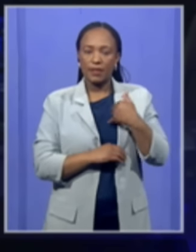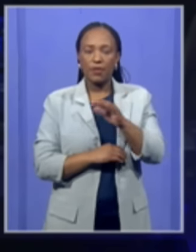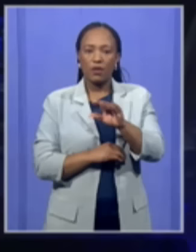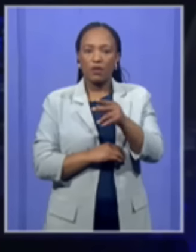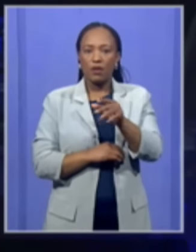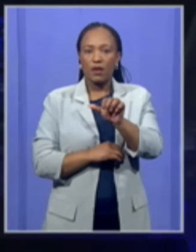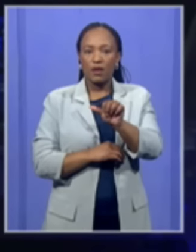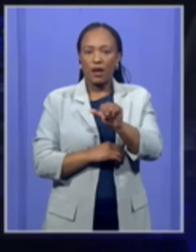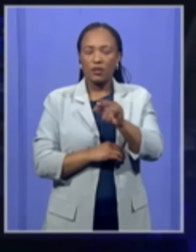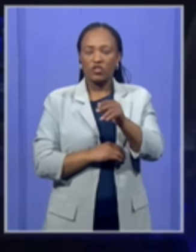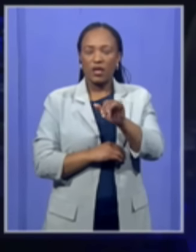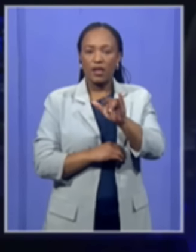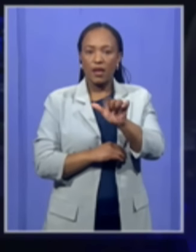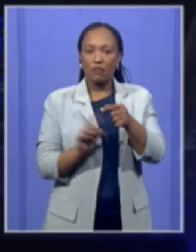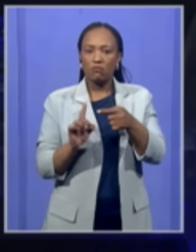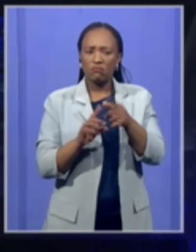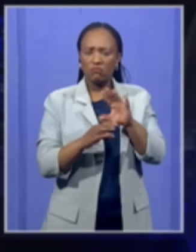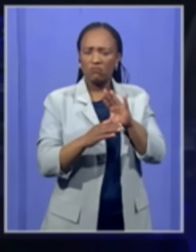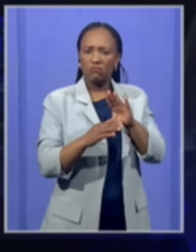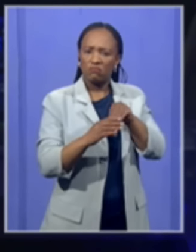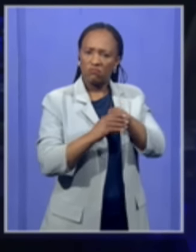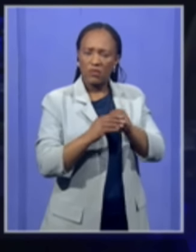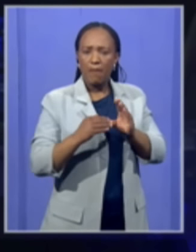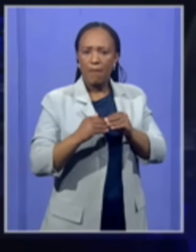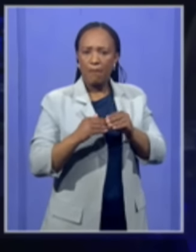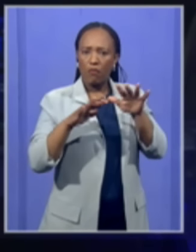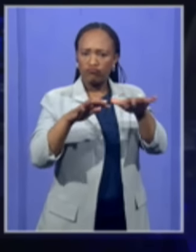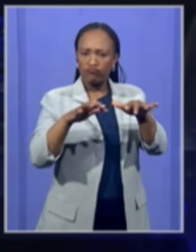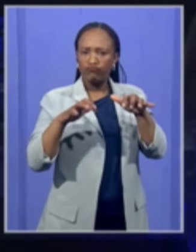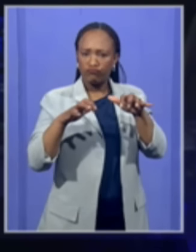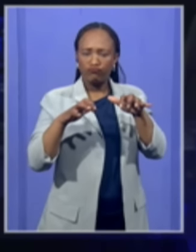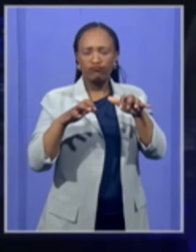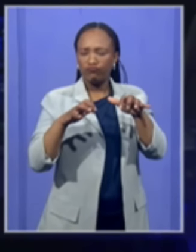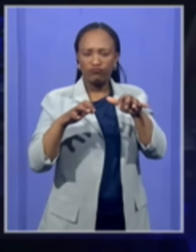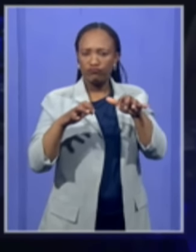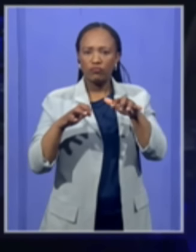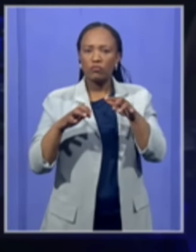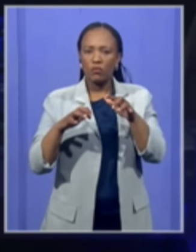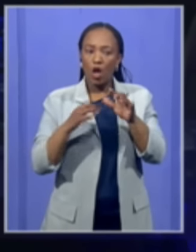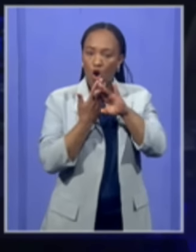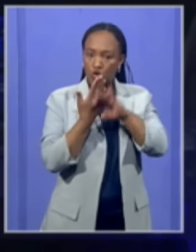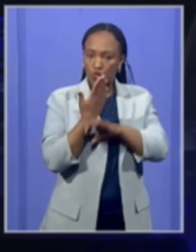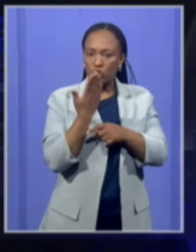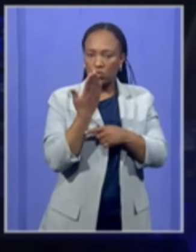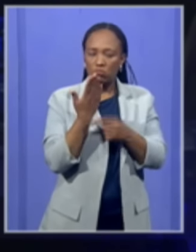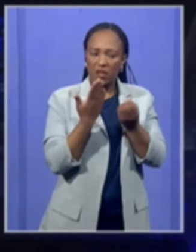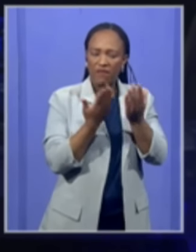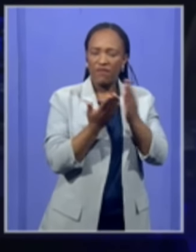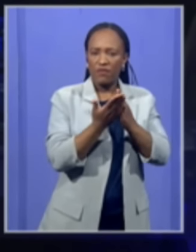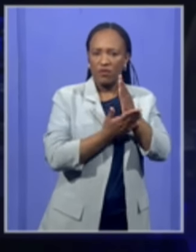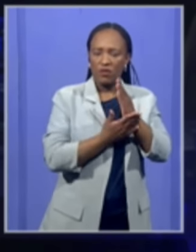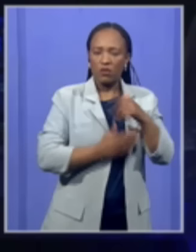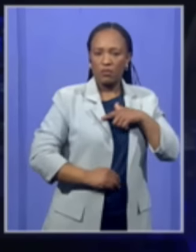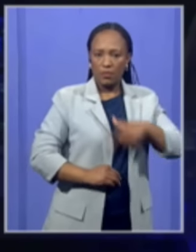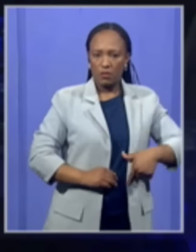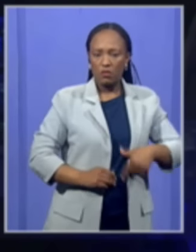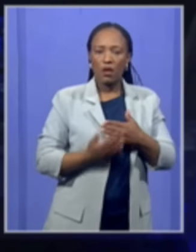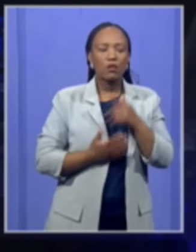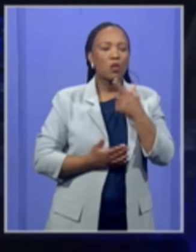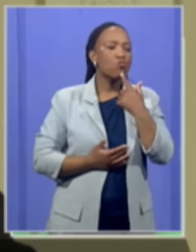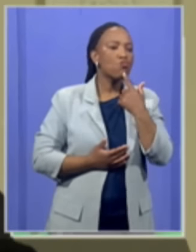kabinete empa molao wa motheo o fa mopresidente Cyril Ramaphosa matla a ho thonya motho eo e seng karolo ya kabinete ho ba letona la naha.